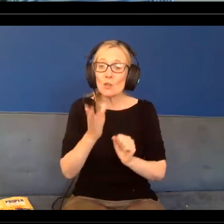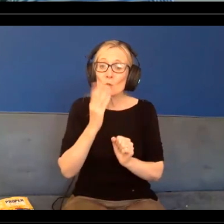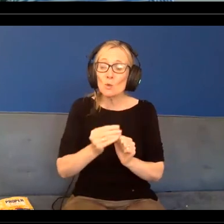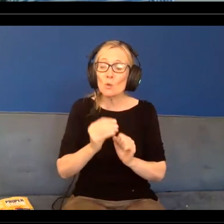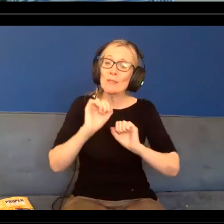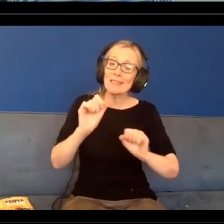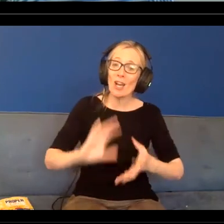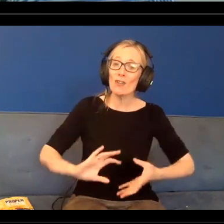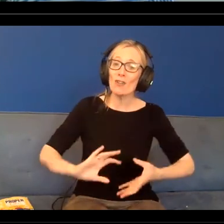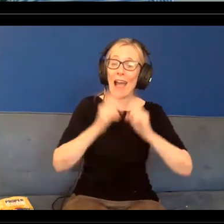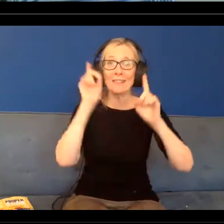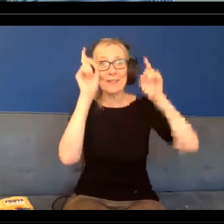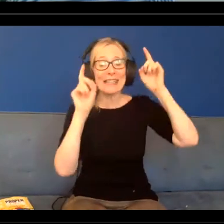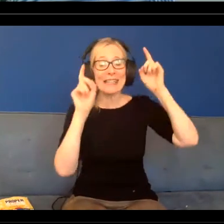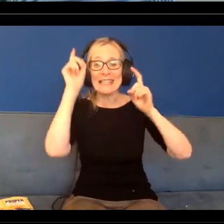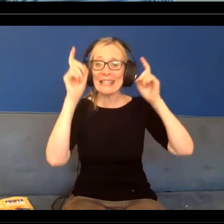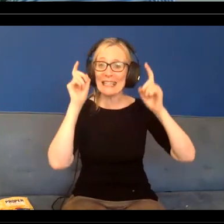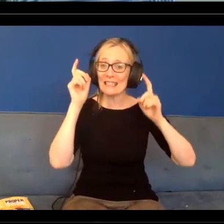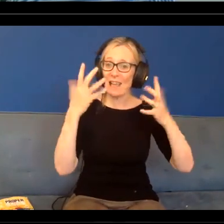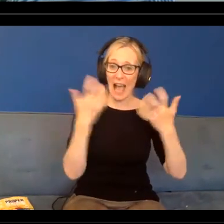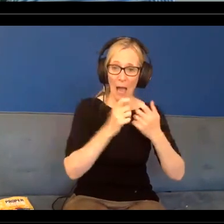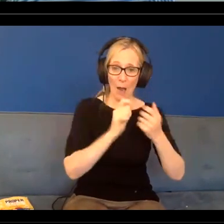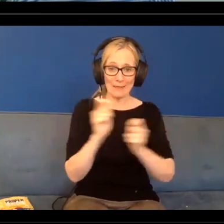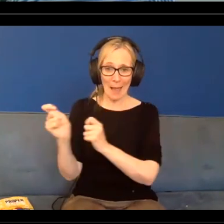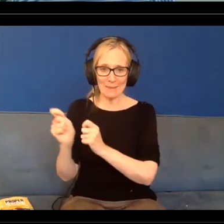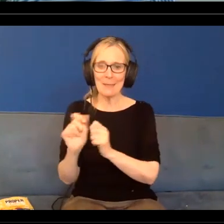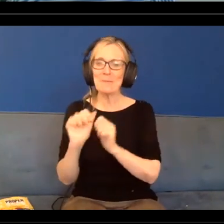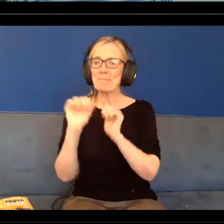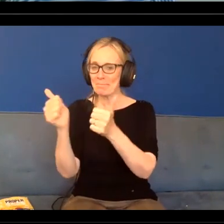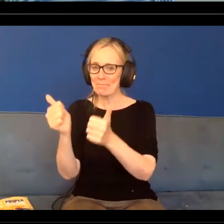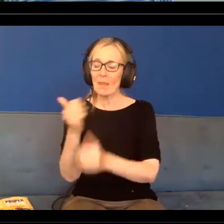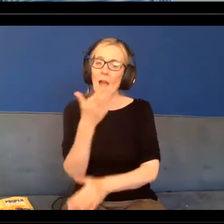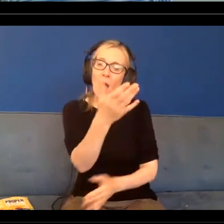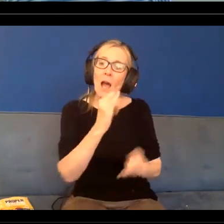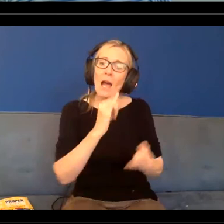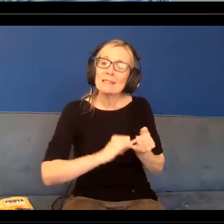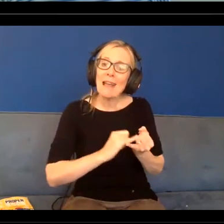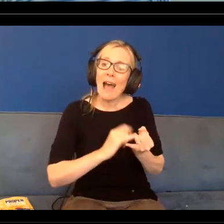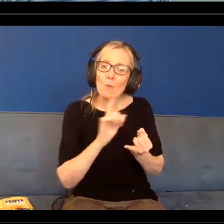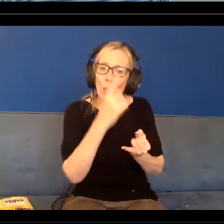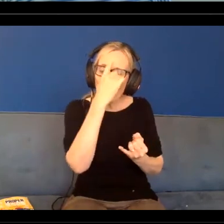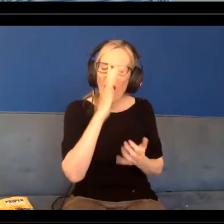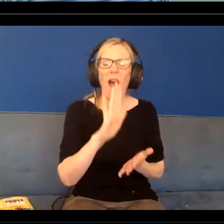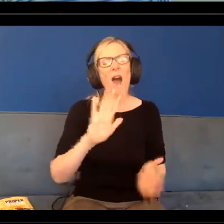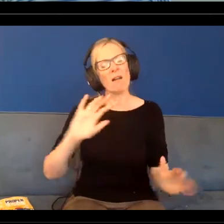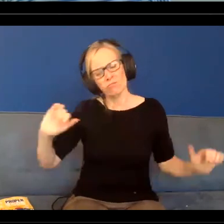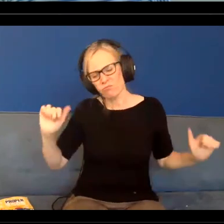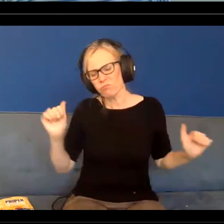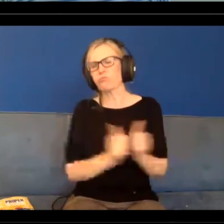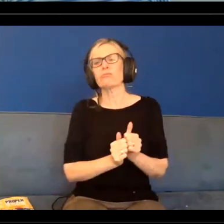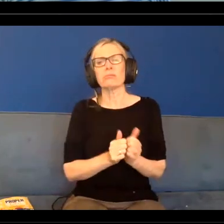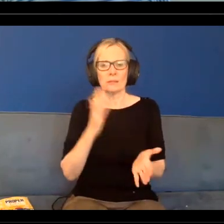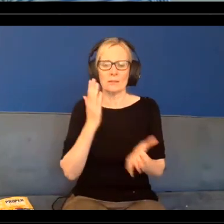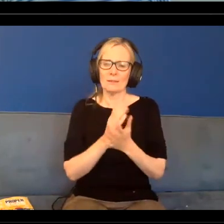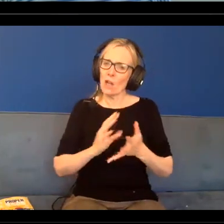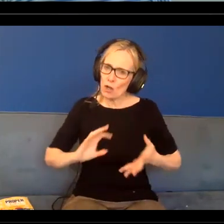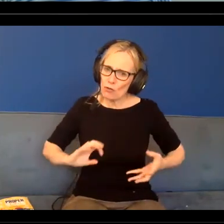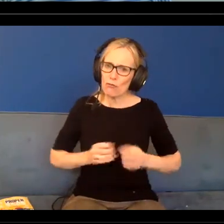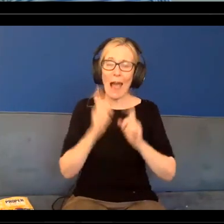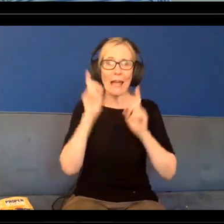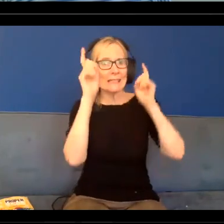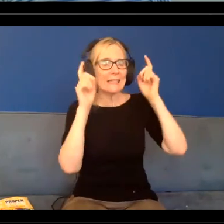of adaptability. Sarah, what are your 100%. Thoughts? I think creativity is hugely important, but I also